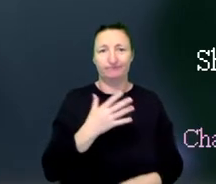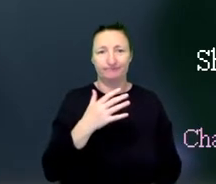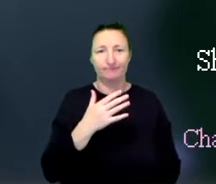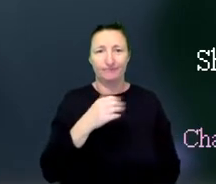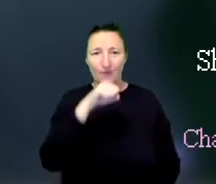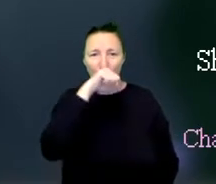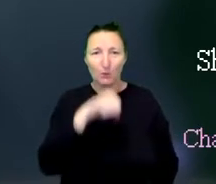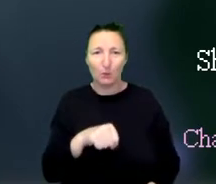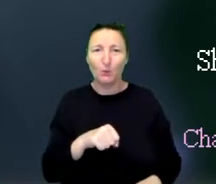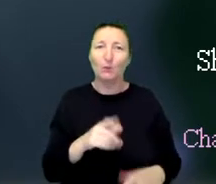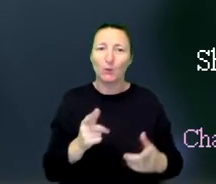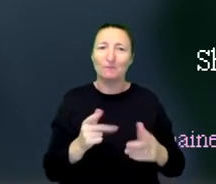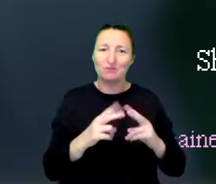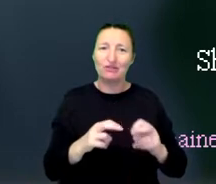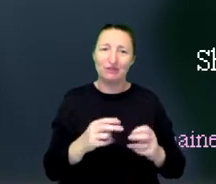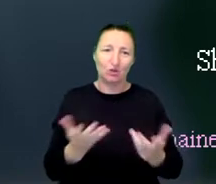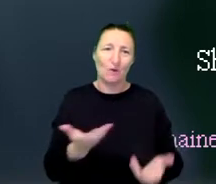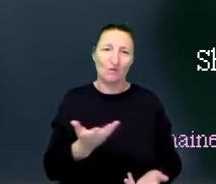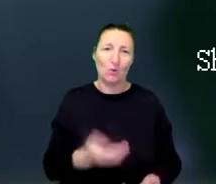Callum, do you want to start this one off? Yeah. So